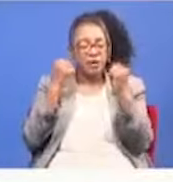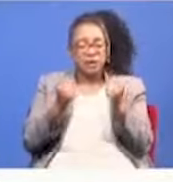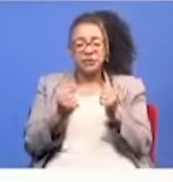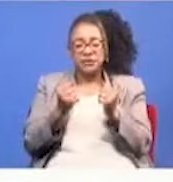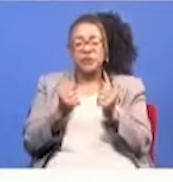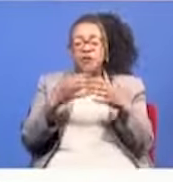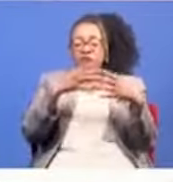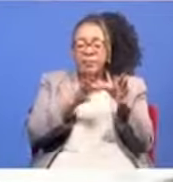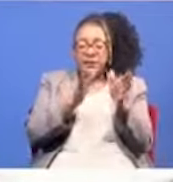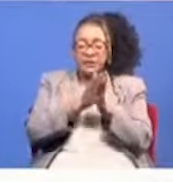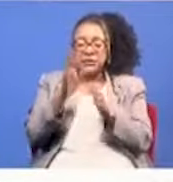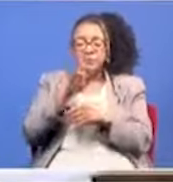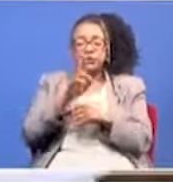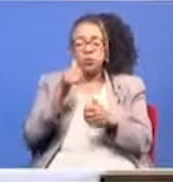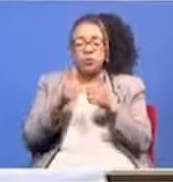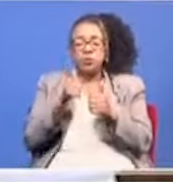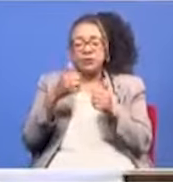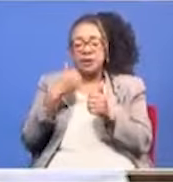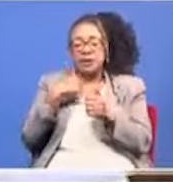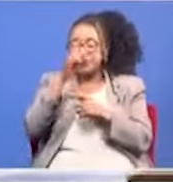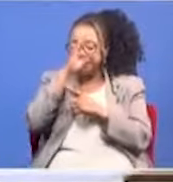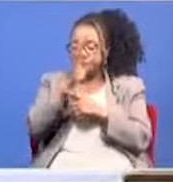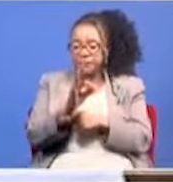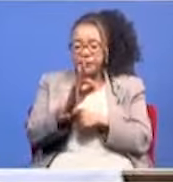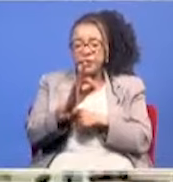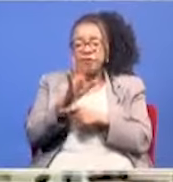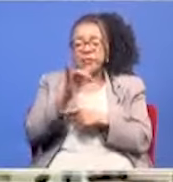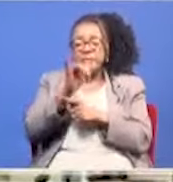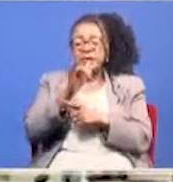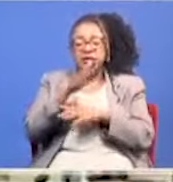reputation, which he says has taken a serious beating due to the false claims.